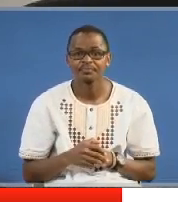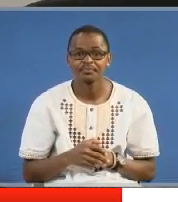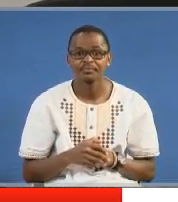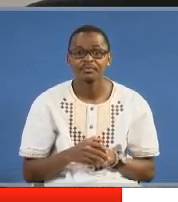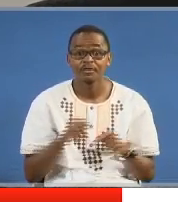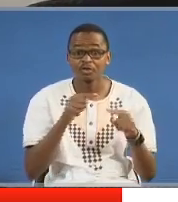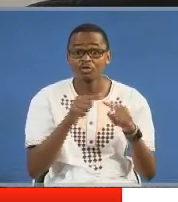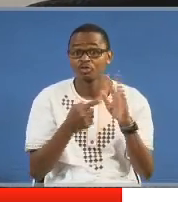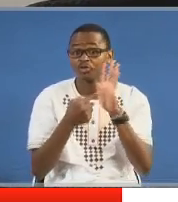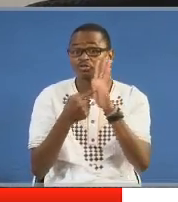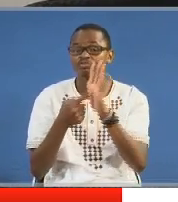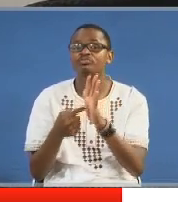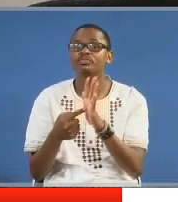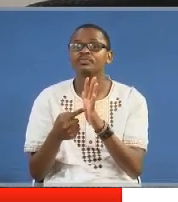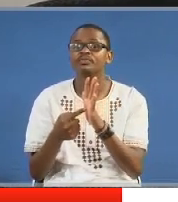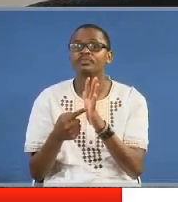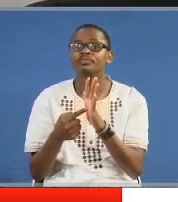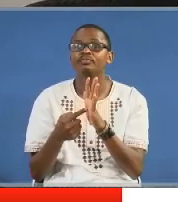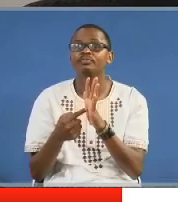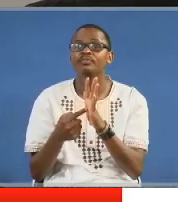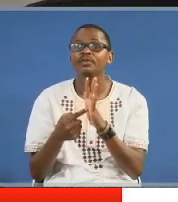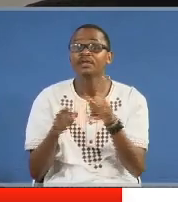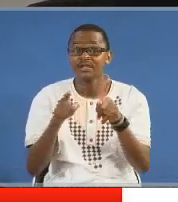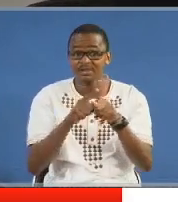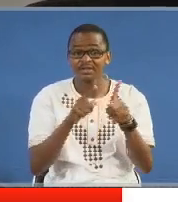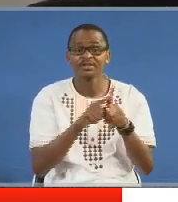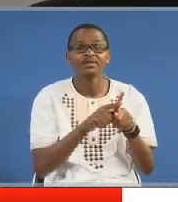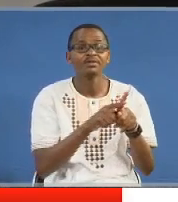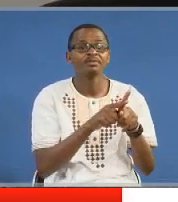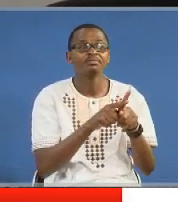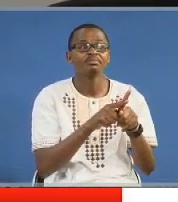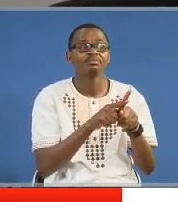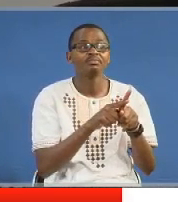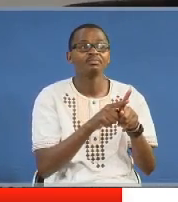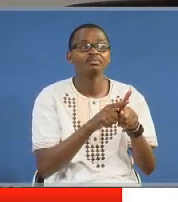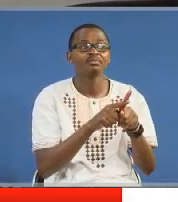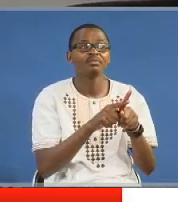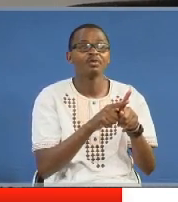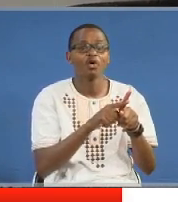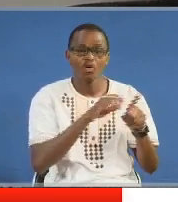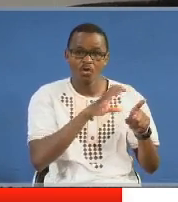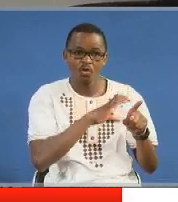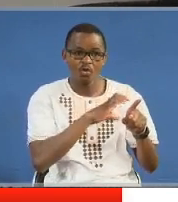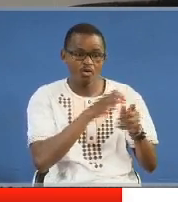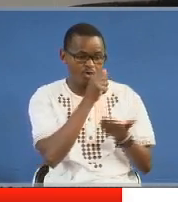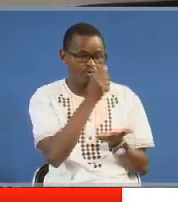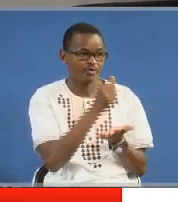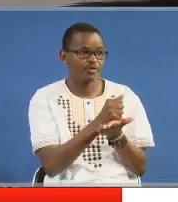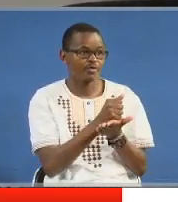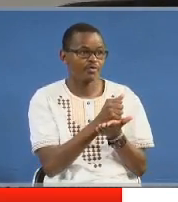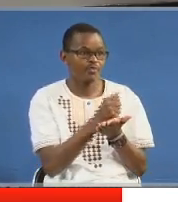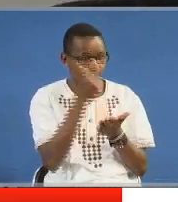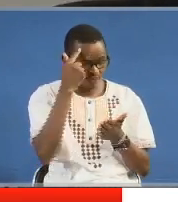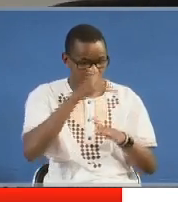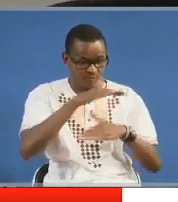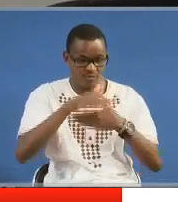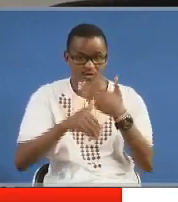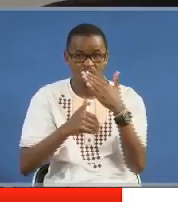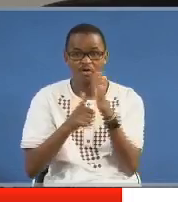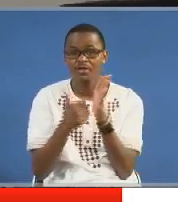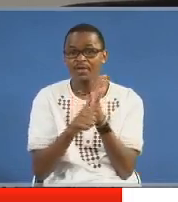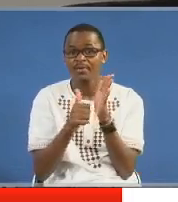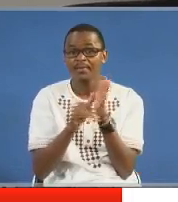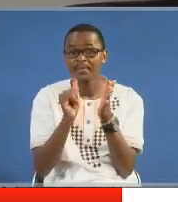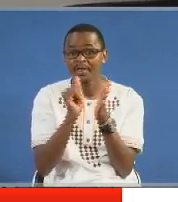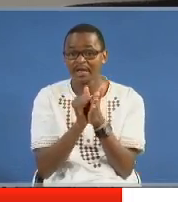to depict and to indict his own office for all the mess